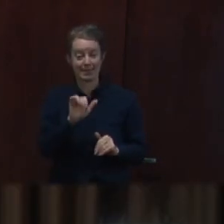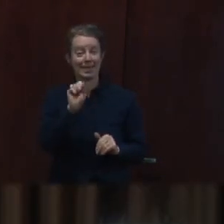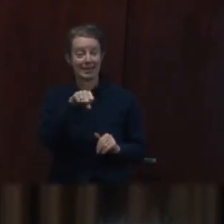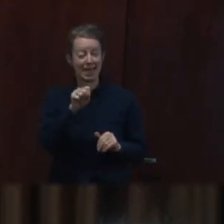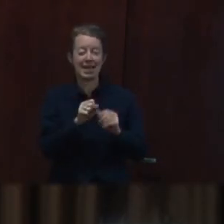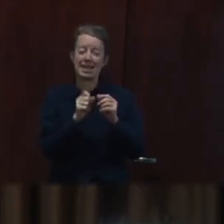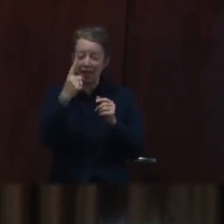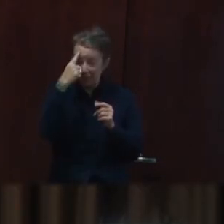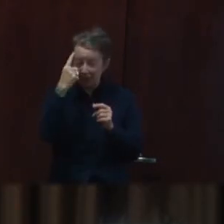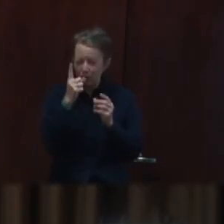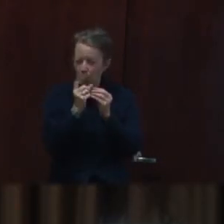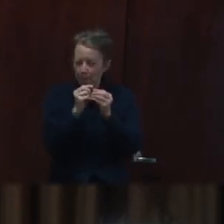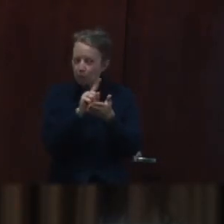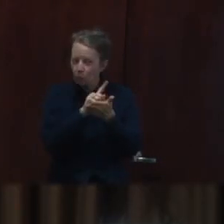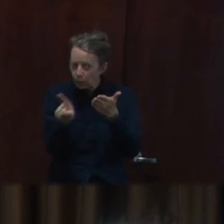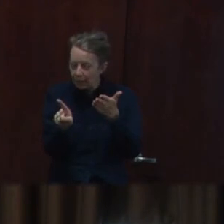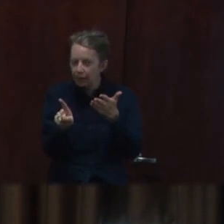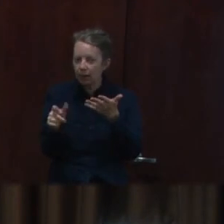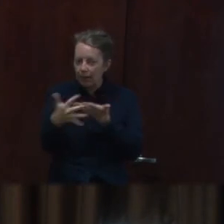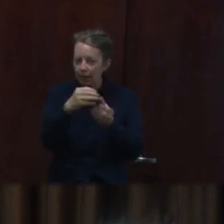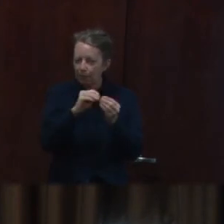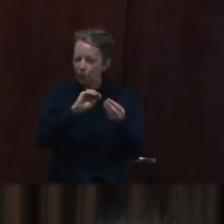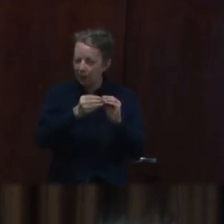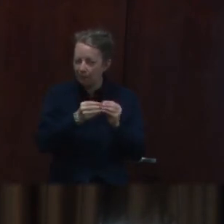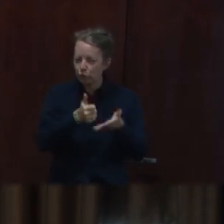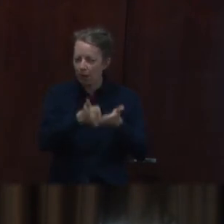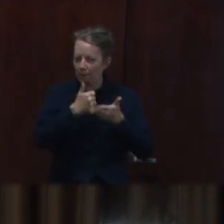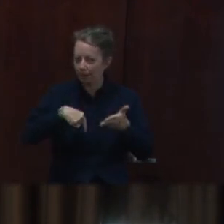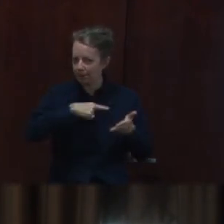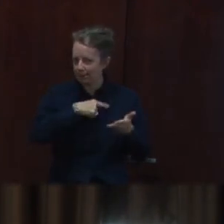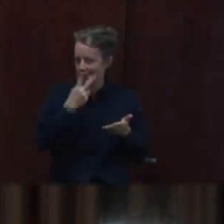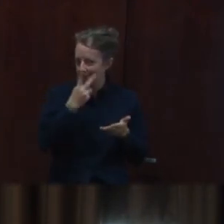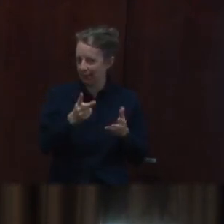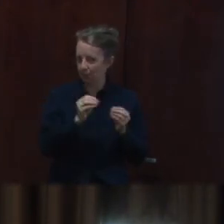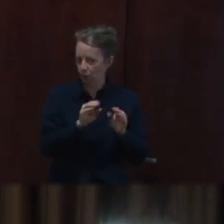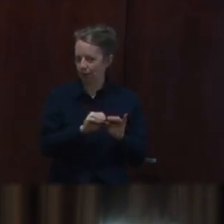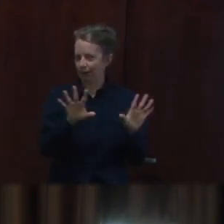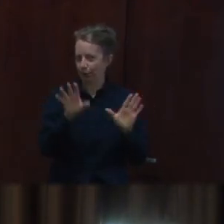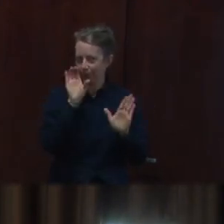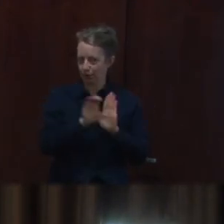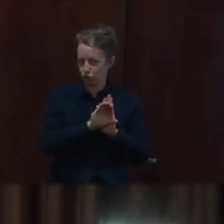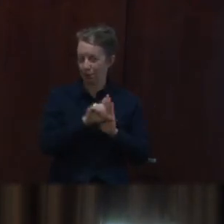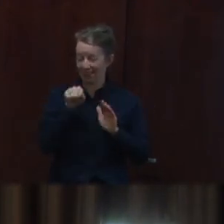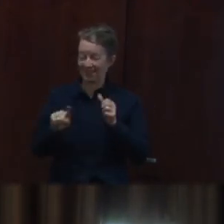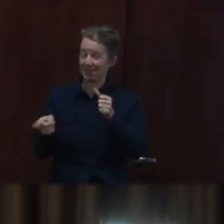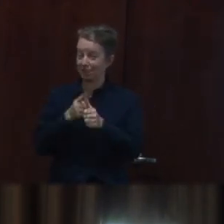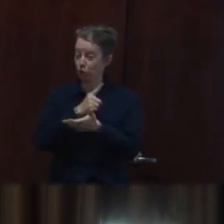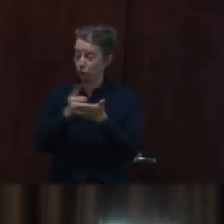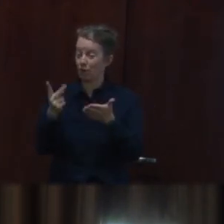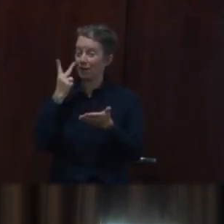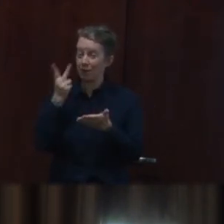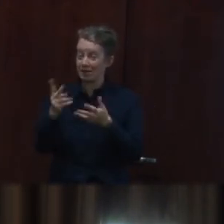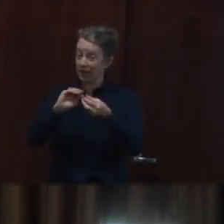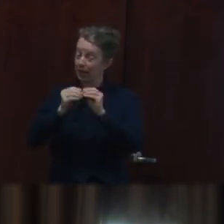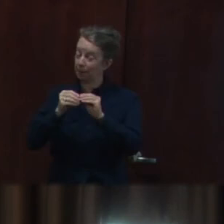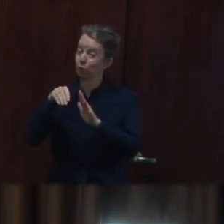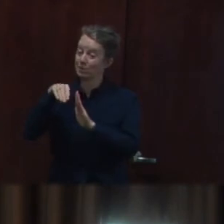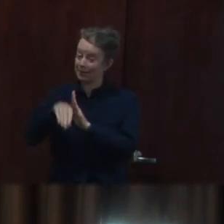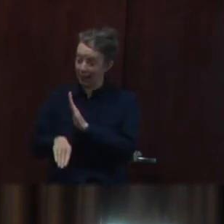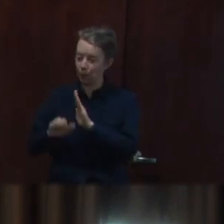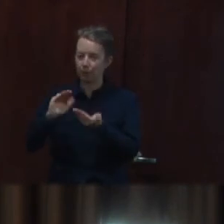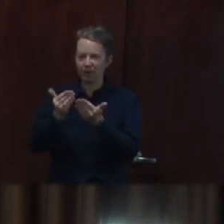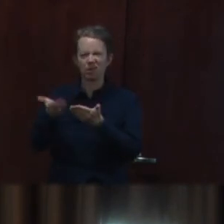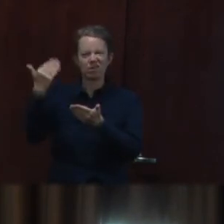bit more information about, especially given that this is the first week that we've seen some of those indicators really decrease versus stay